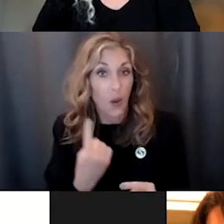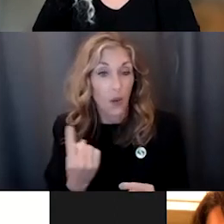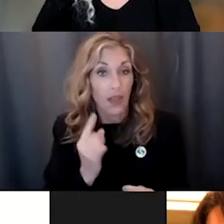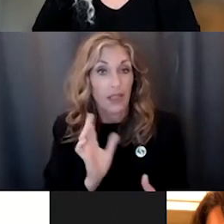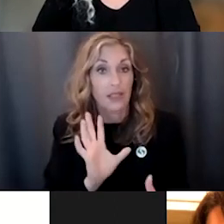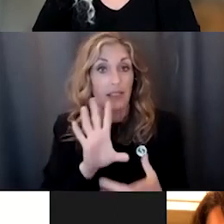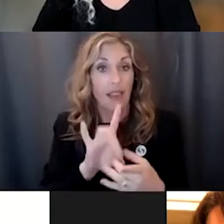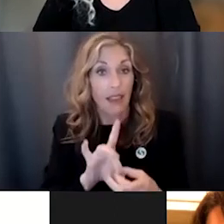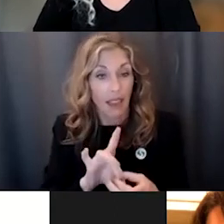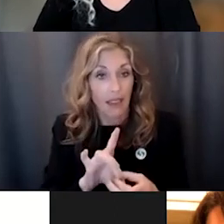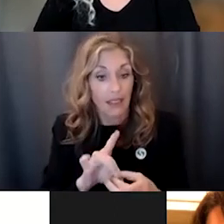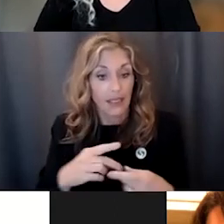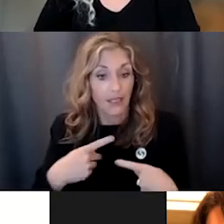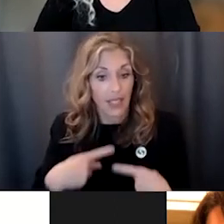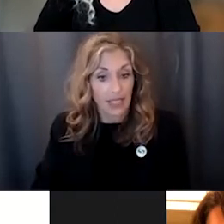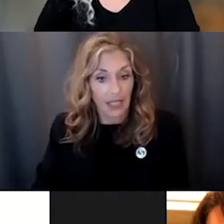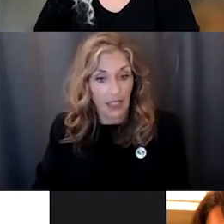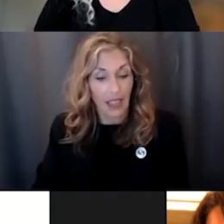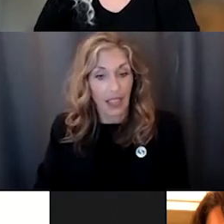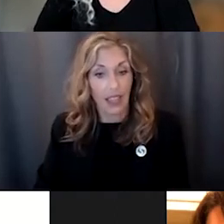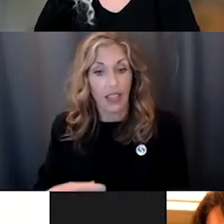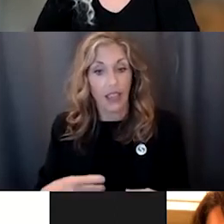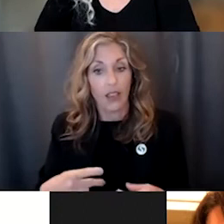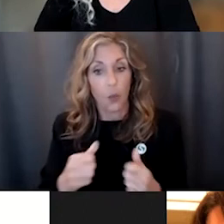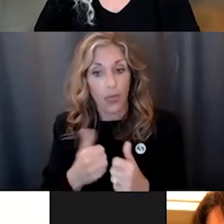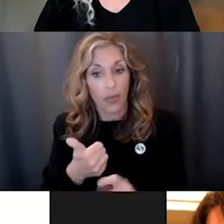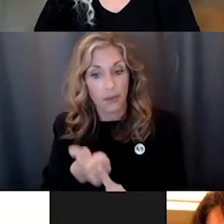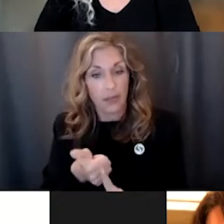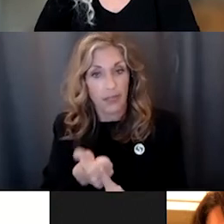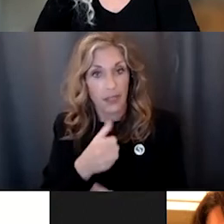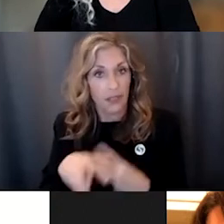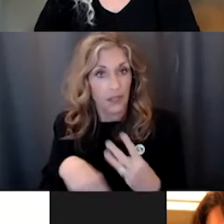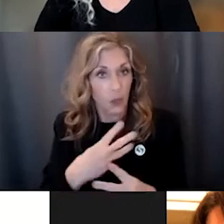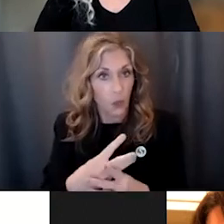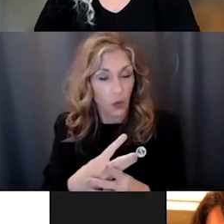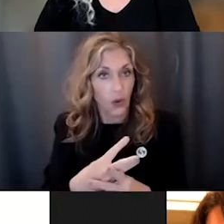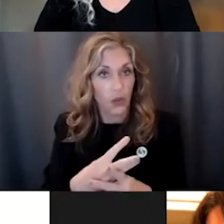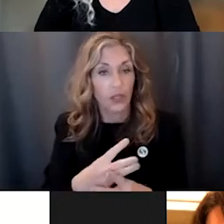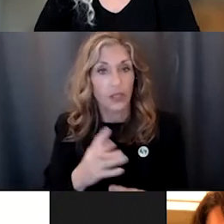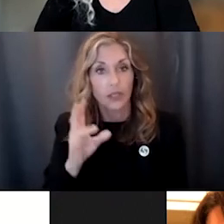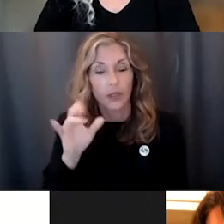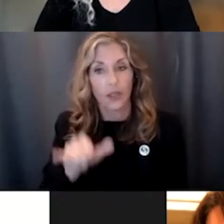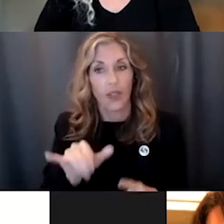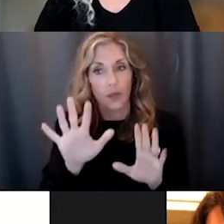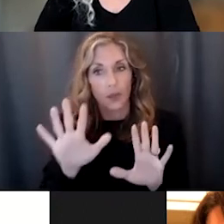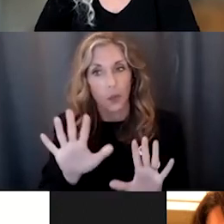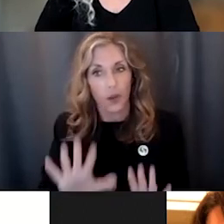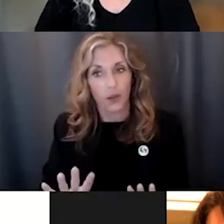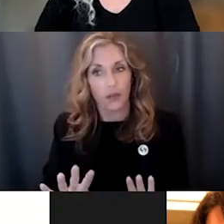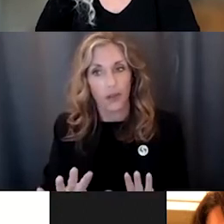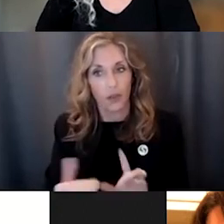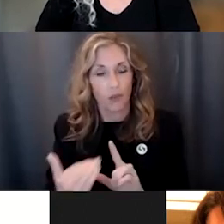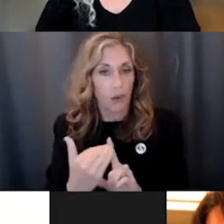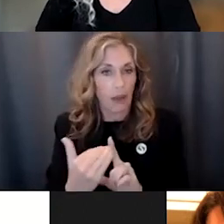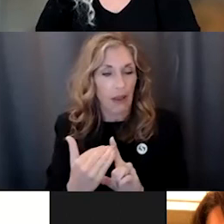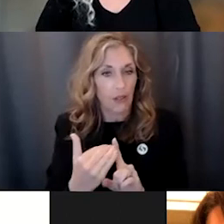and with themselves in their world. So that was a wonderful reminder.